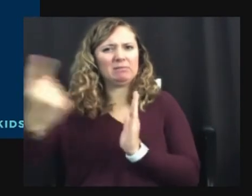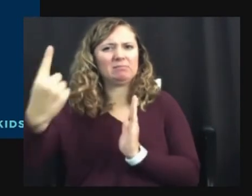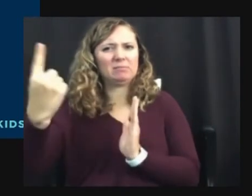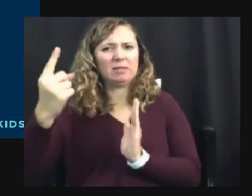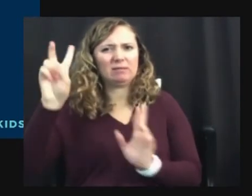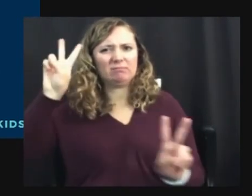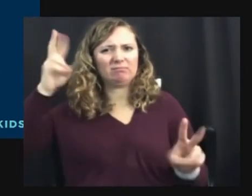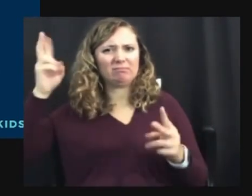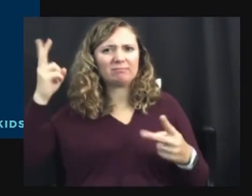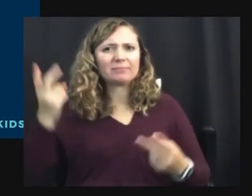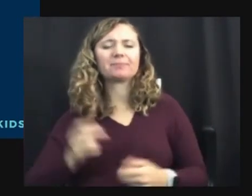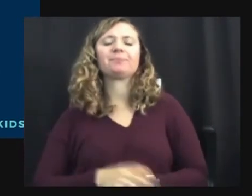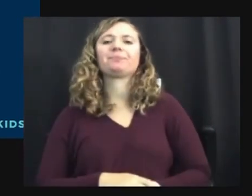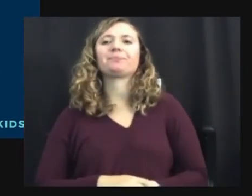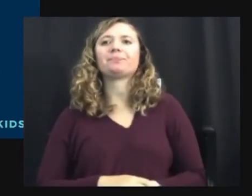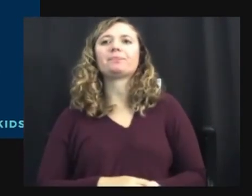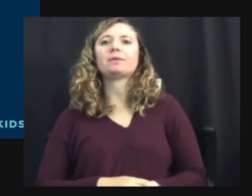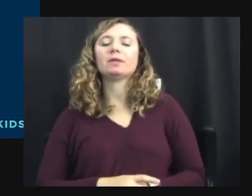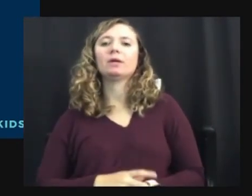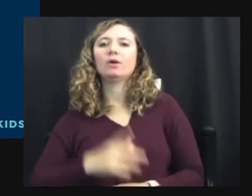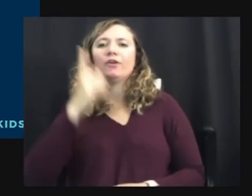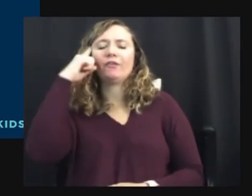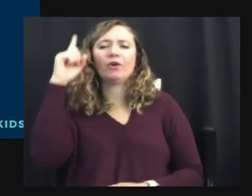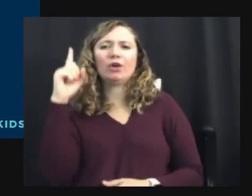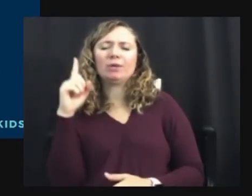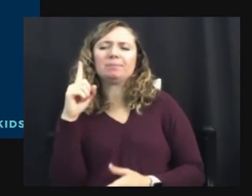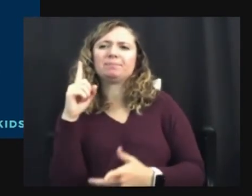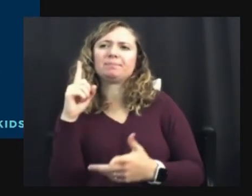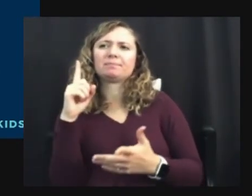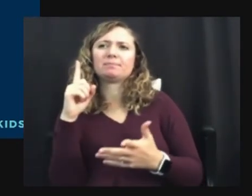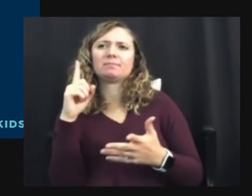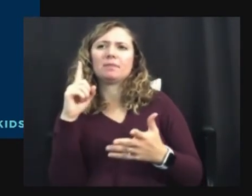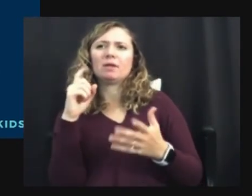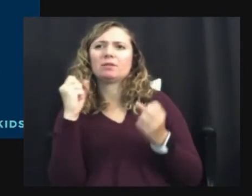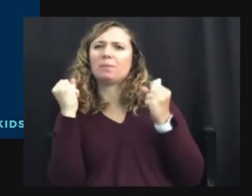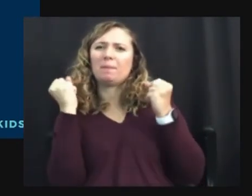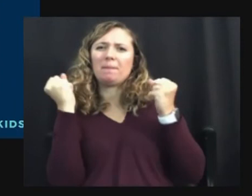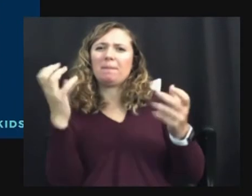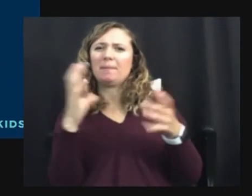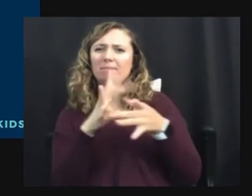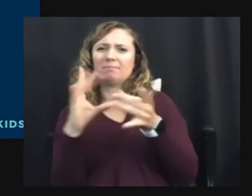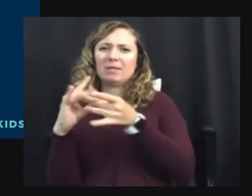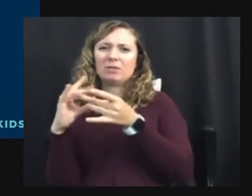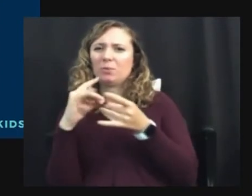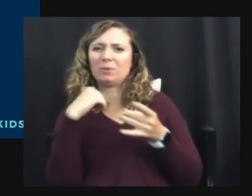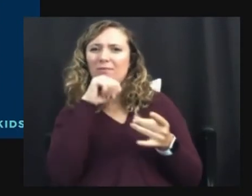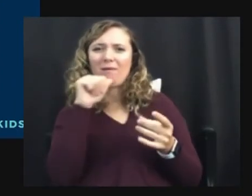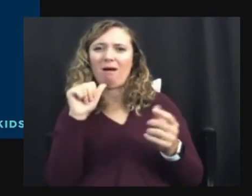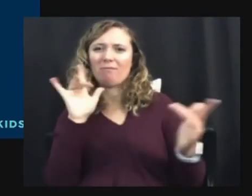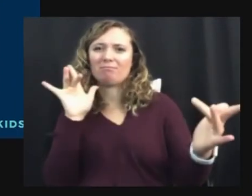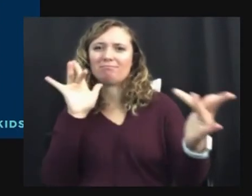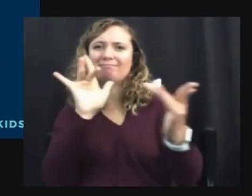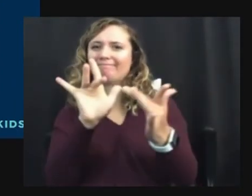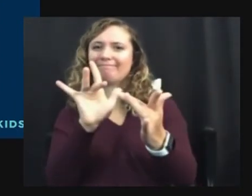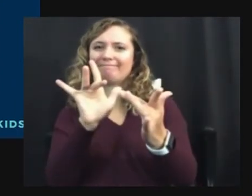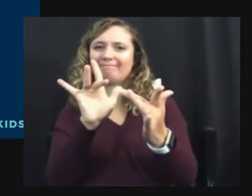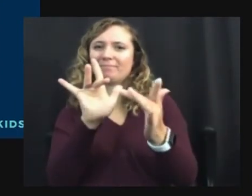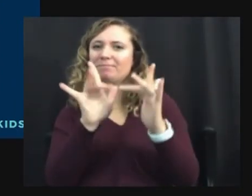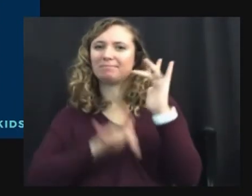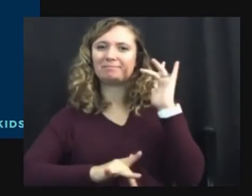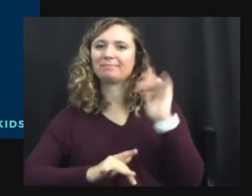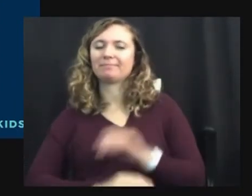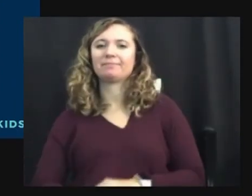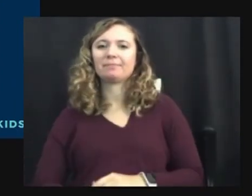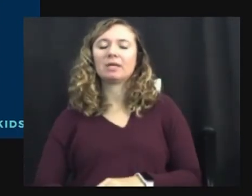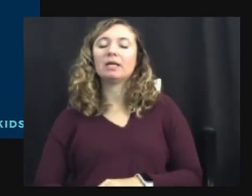social interaction. There are all these messages of where we're not connecting. And sometimes an intervention